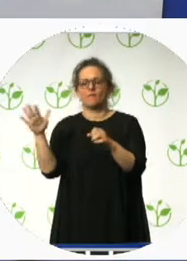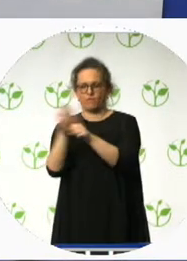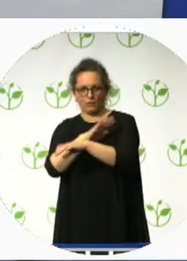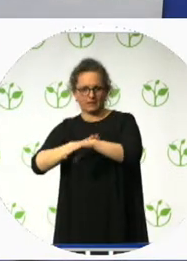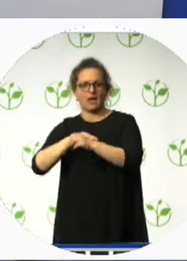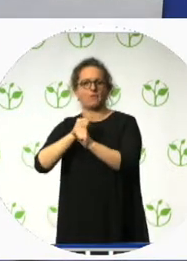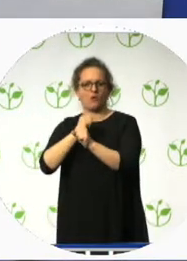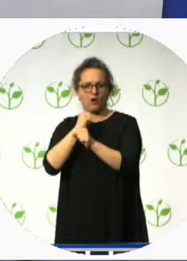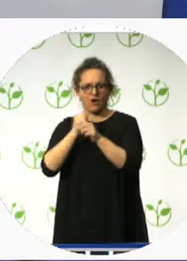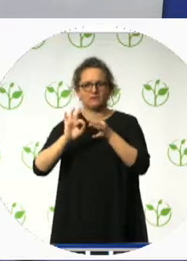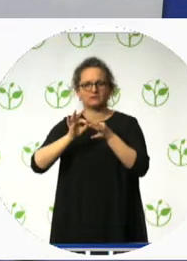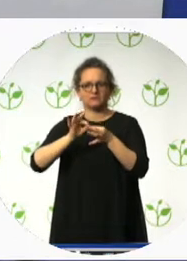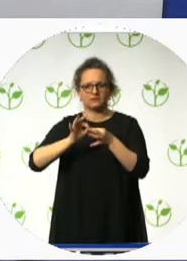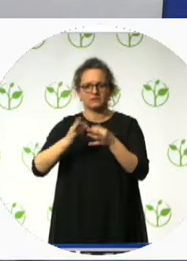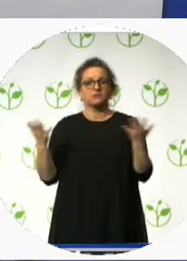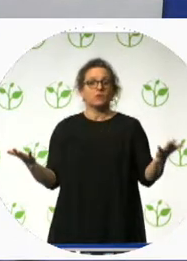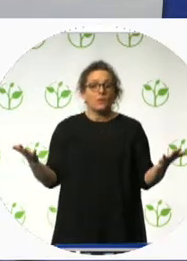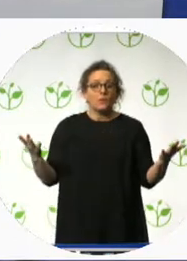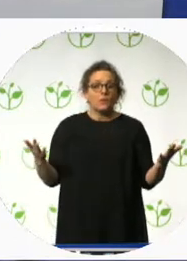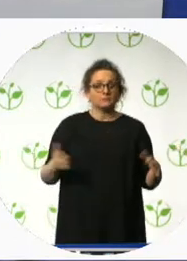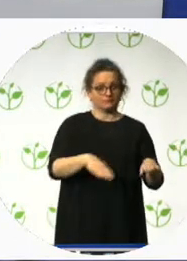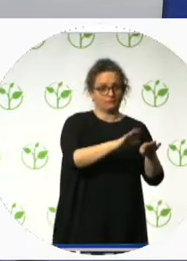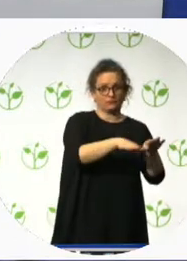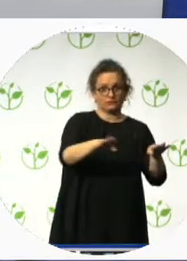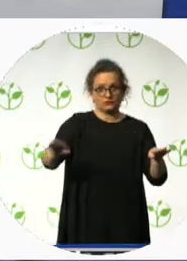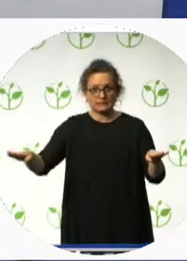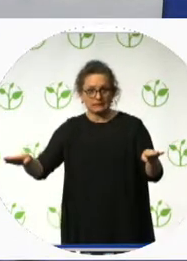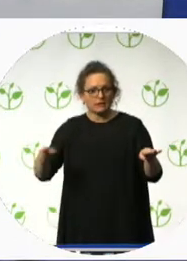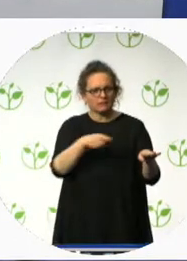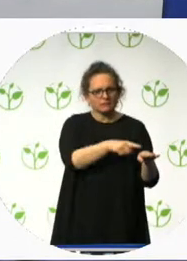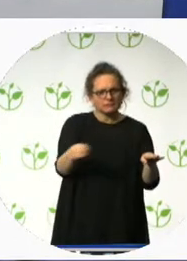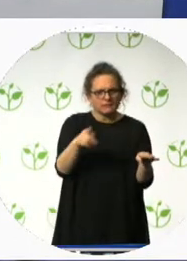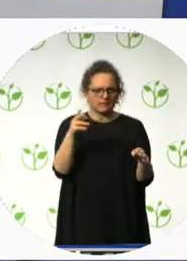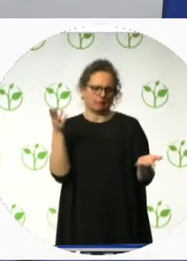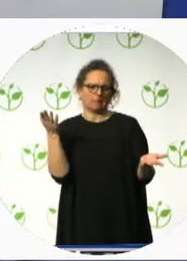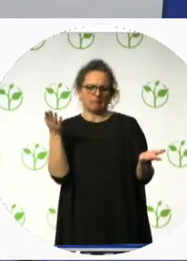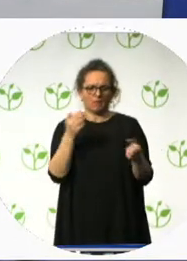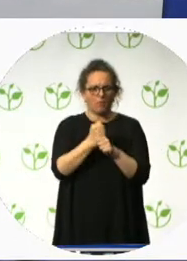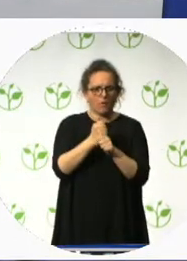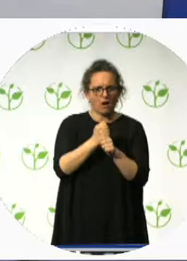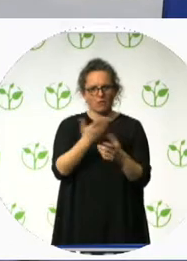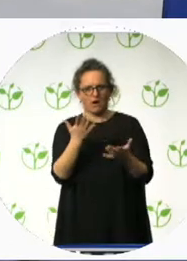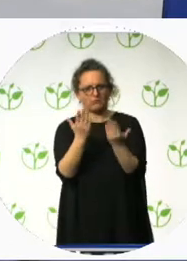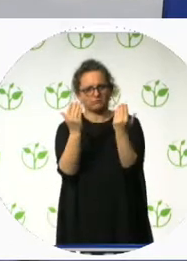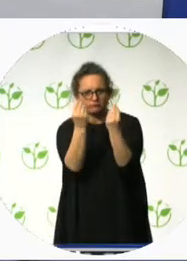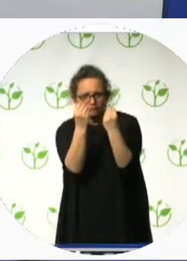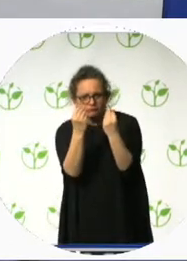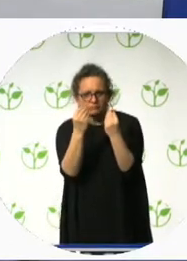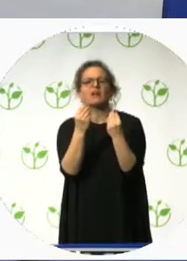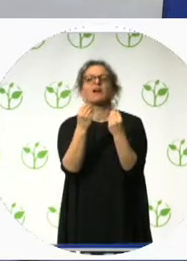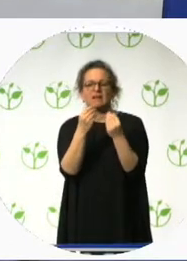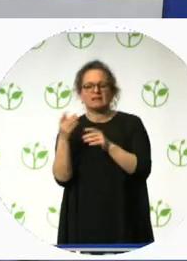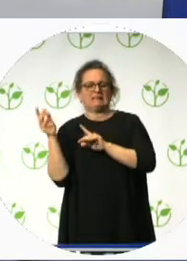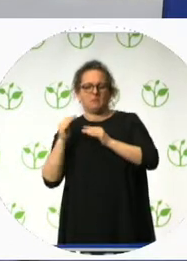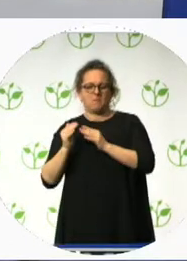in our constitution since 2005, but in the real situation, there are many situations